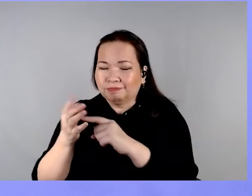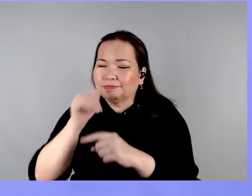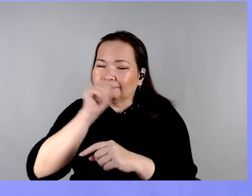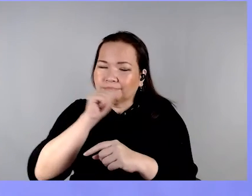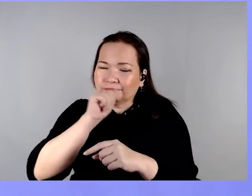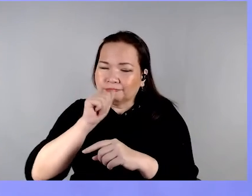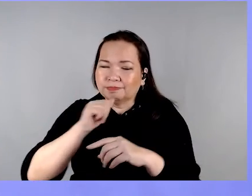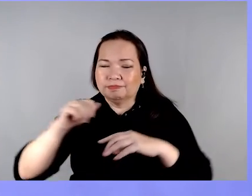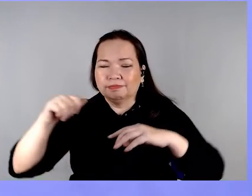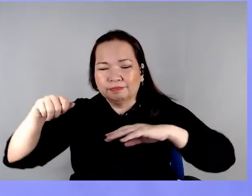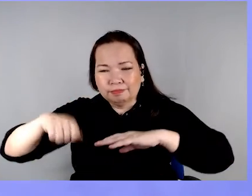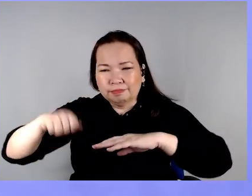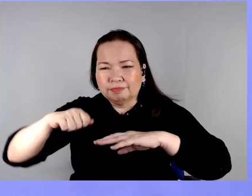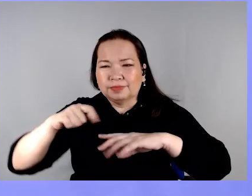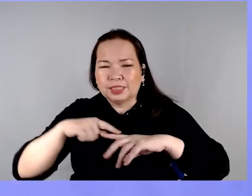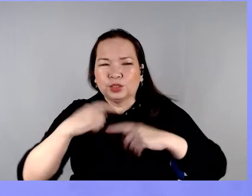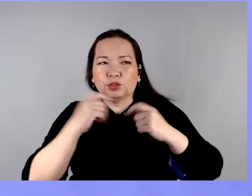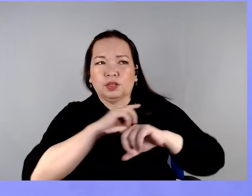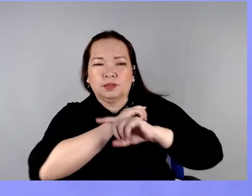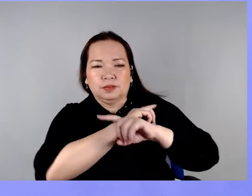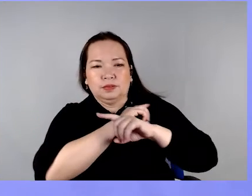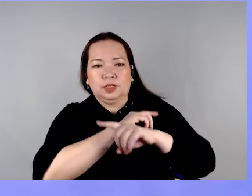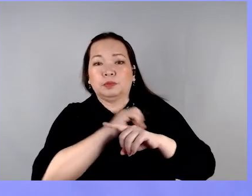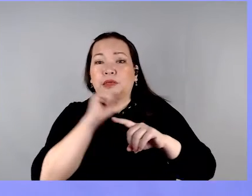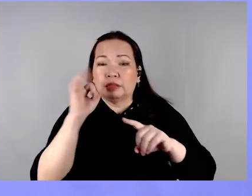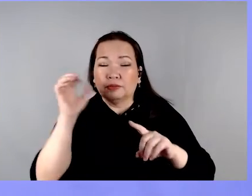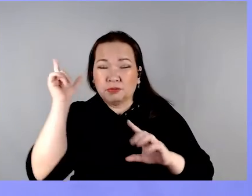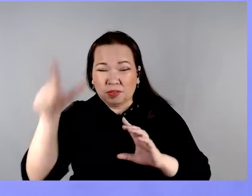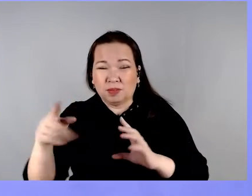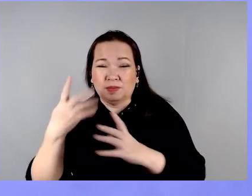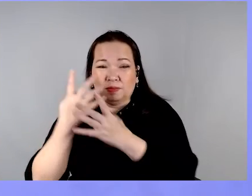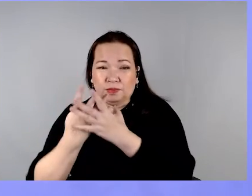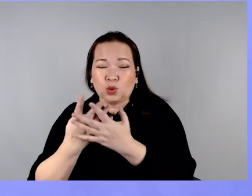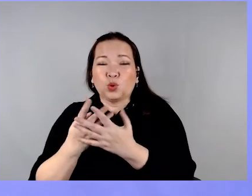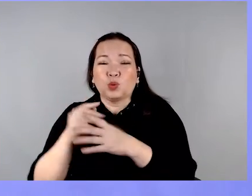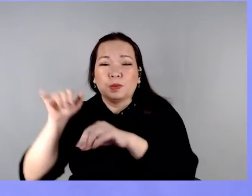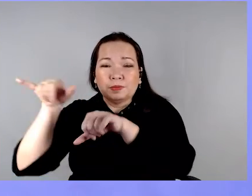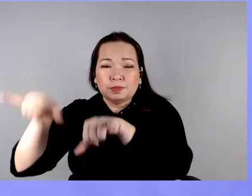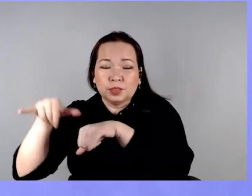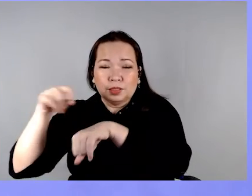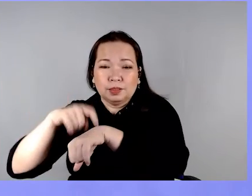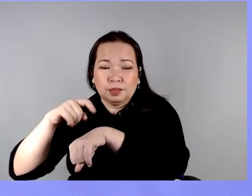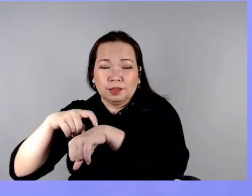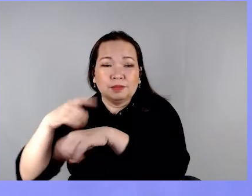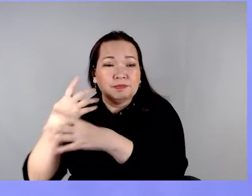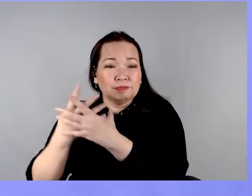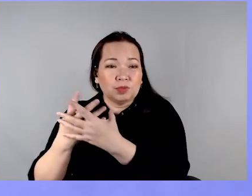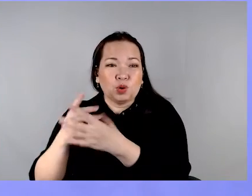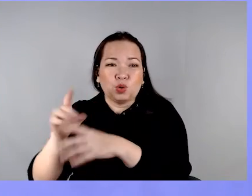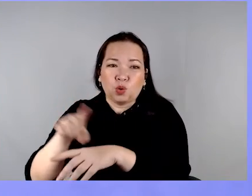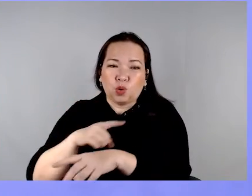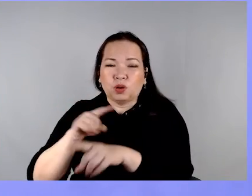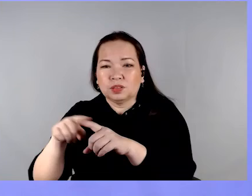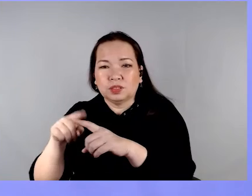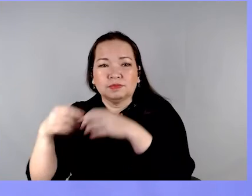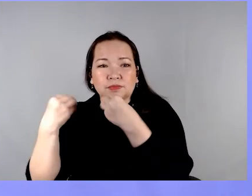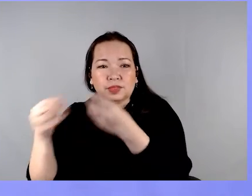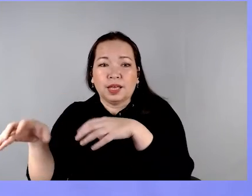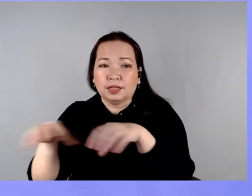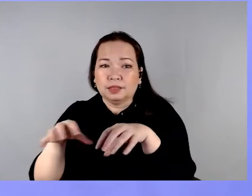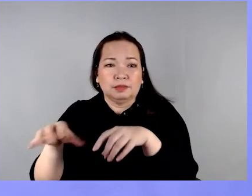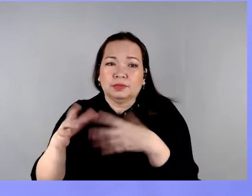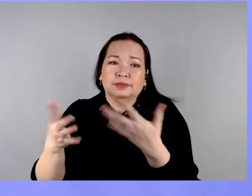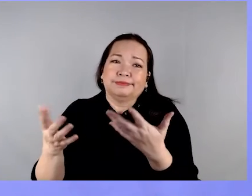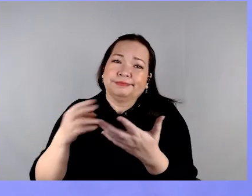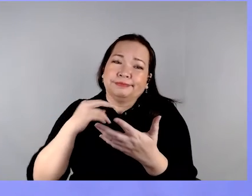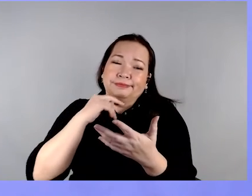through the trial and defend himself however possible. If convicted, he shall spend his time in jail by doing all sorts